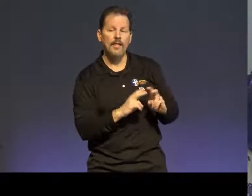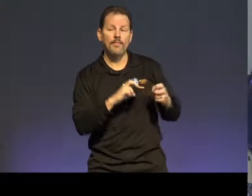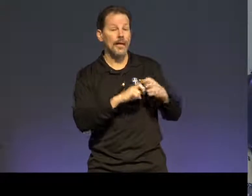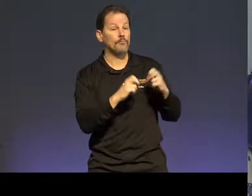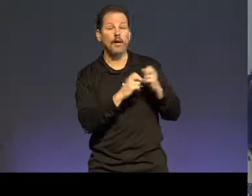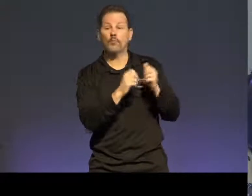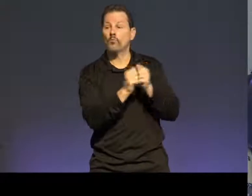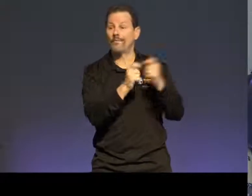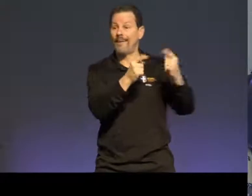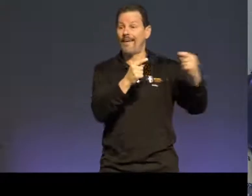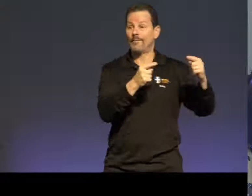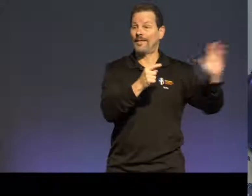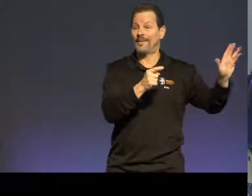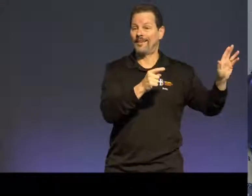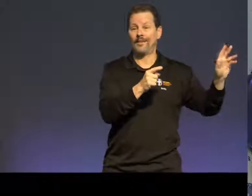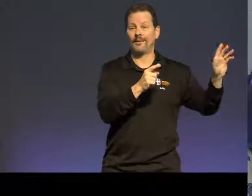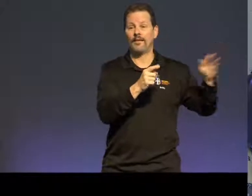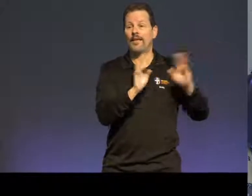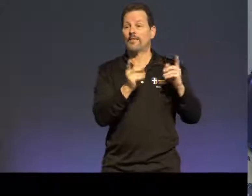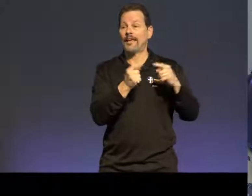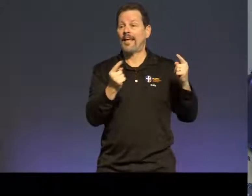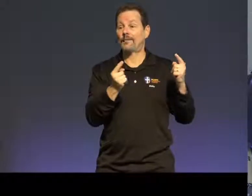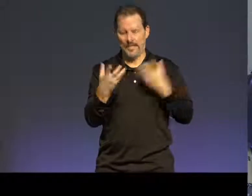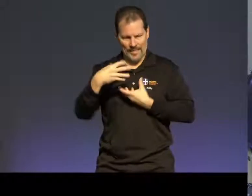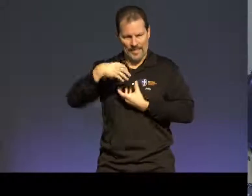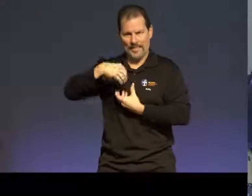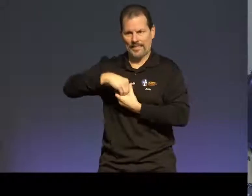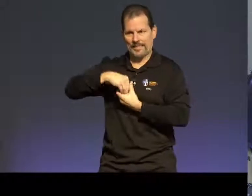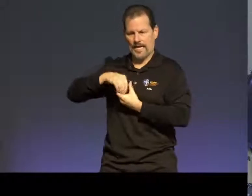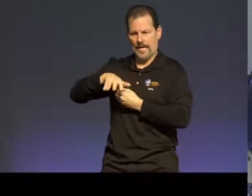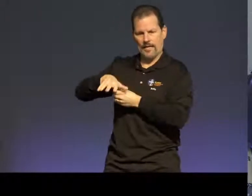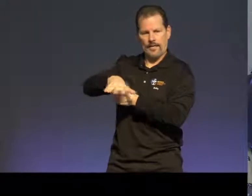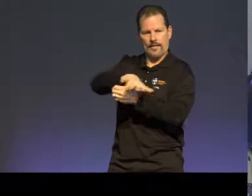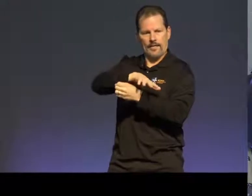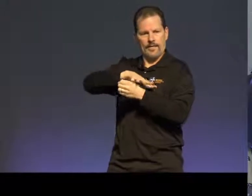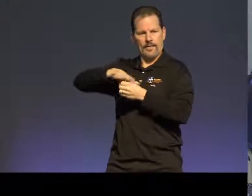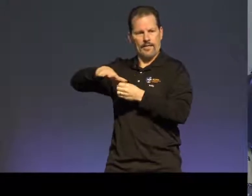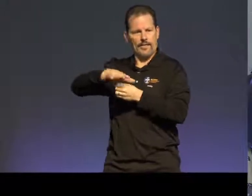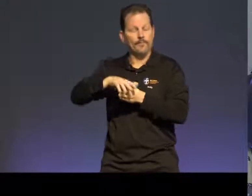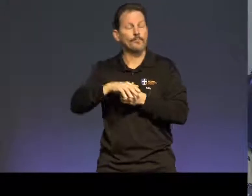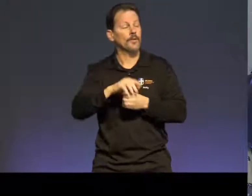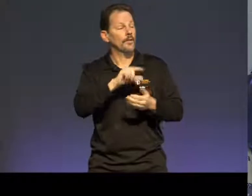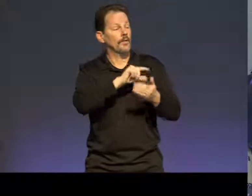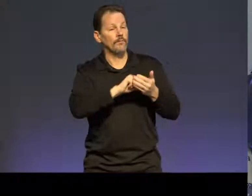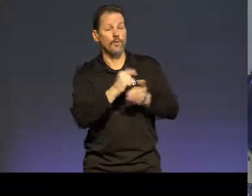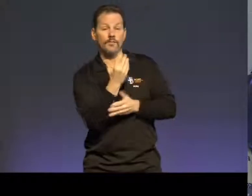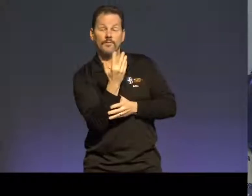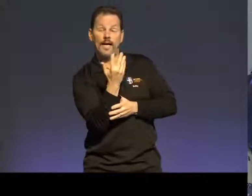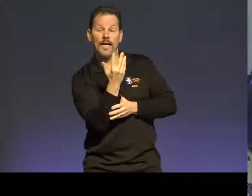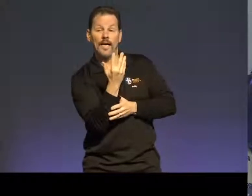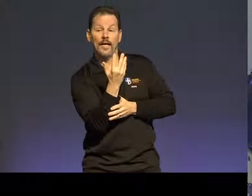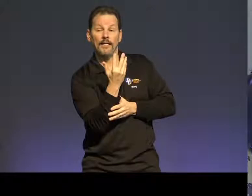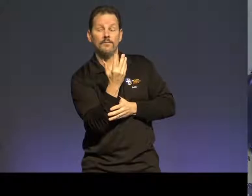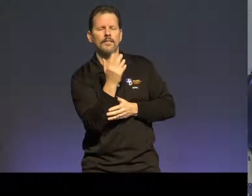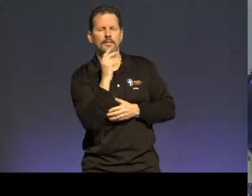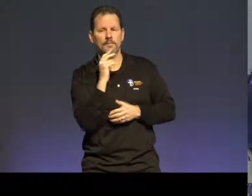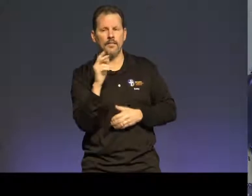within. You see, when we read up in the verse 5, what we see happen is the people see